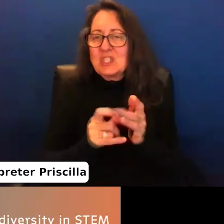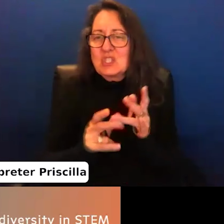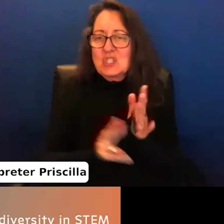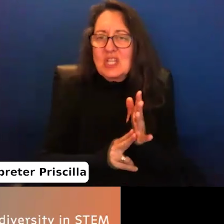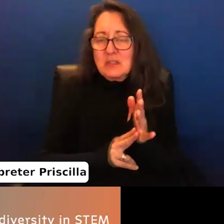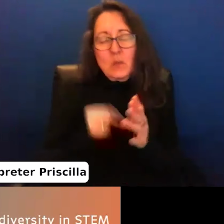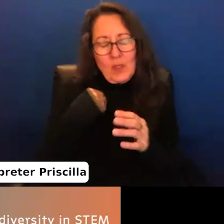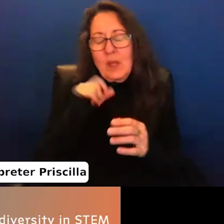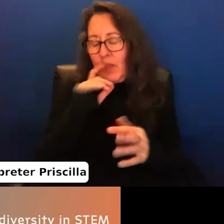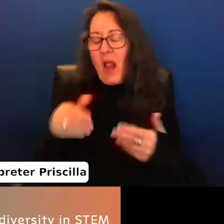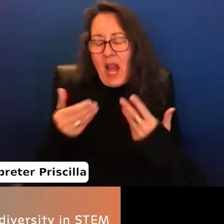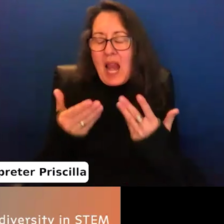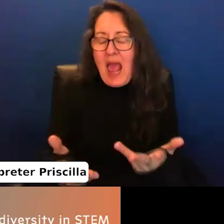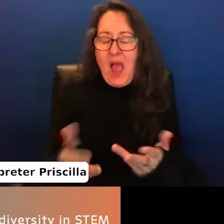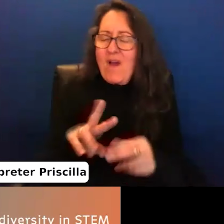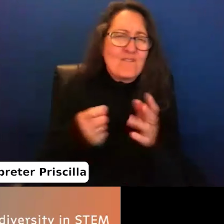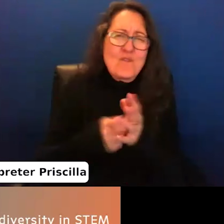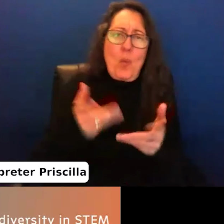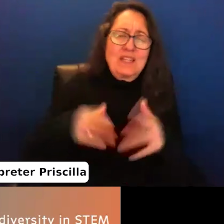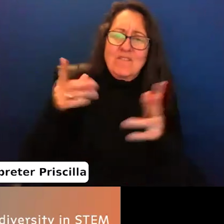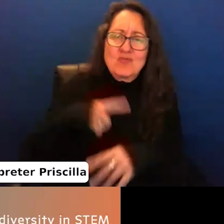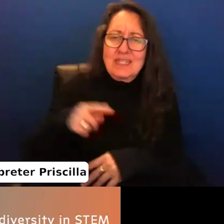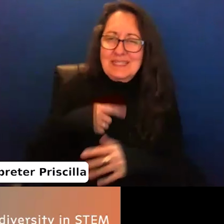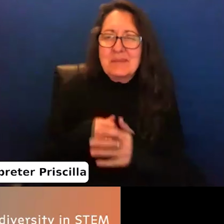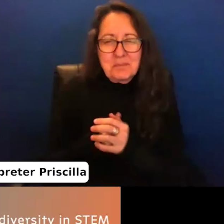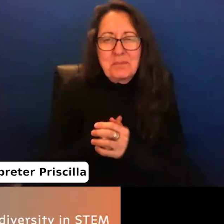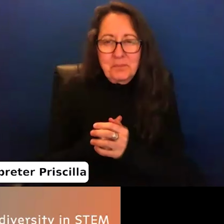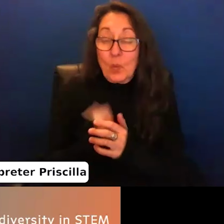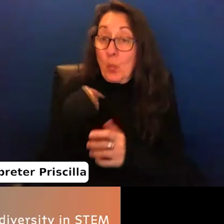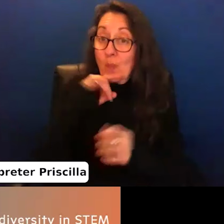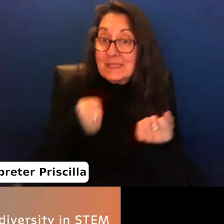So yes, we would support exchange.